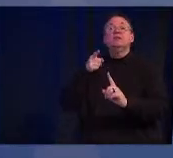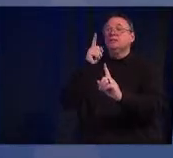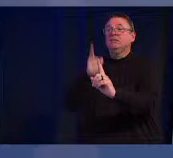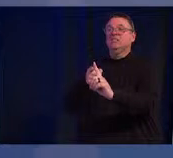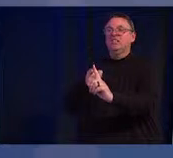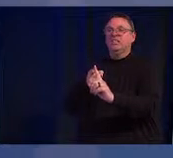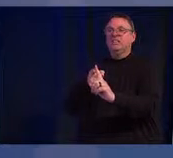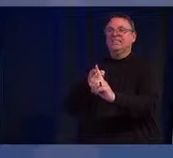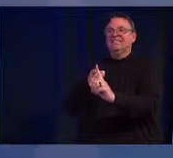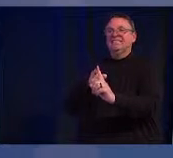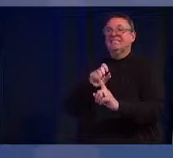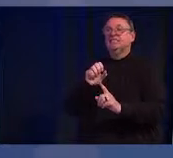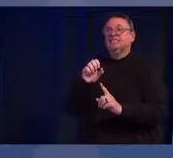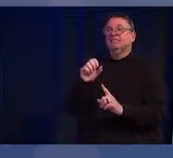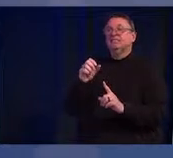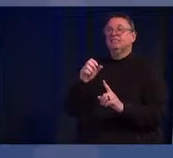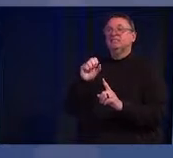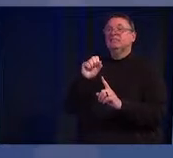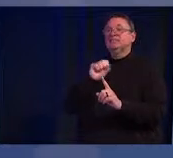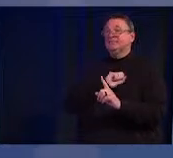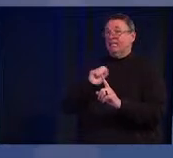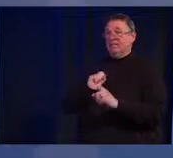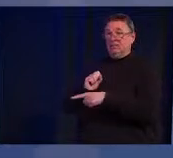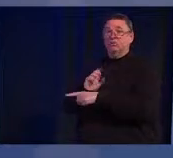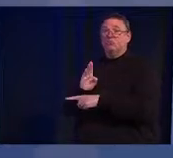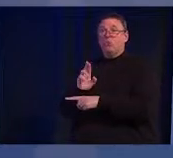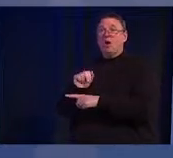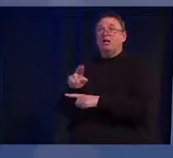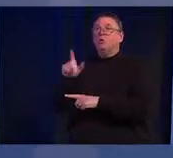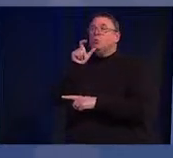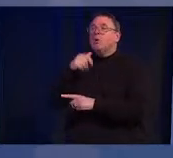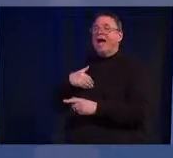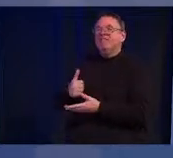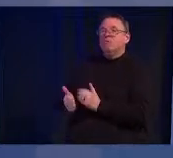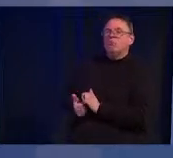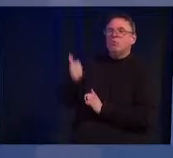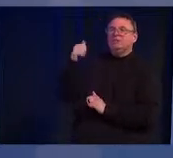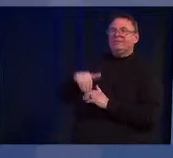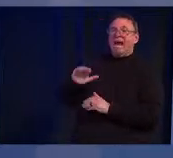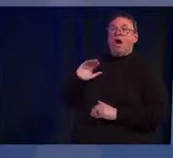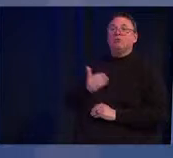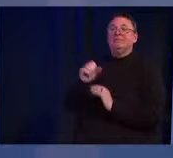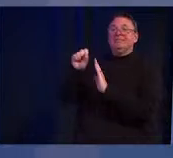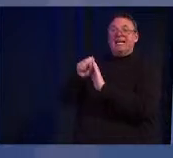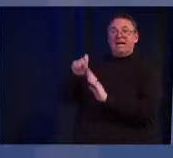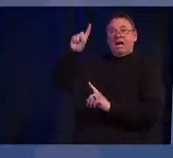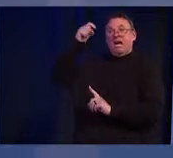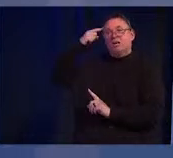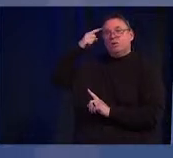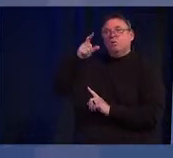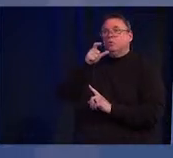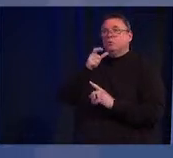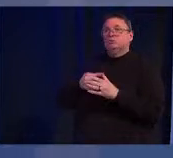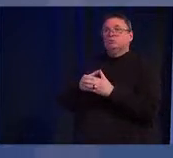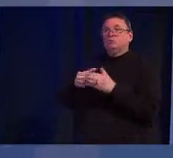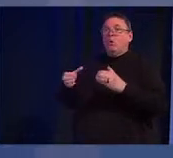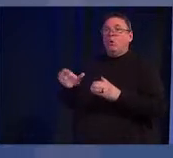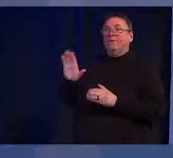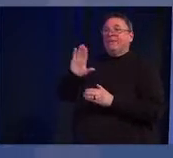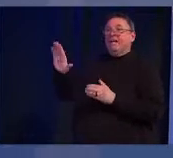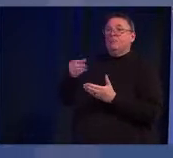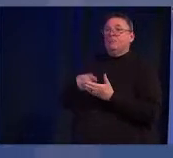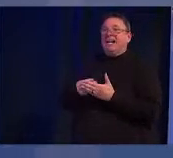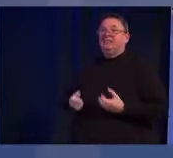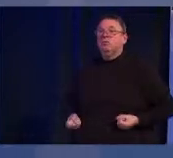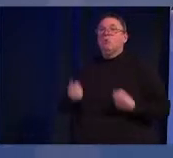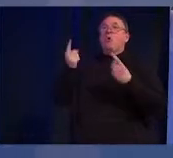Senator Braun's Republican Party that has a supermajority in our state government that has grown state government spending by over